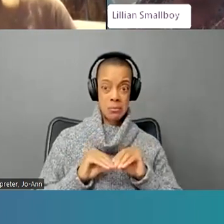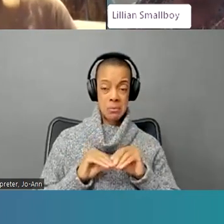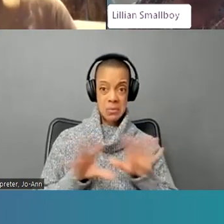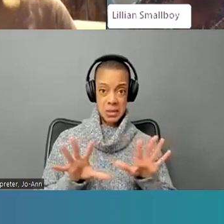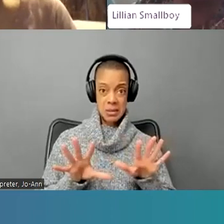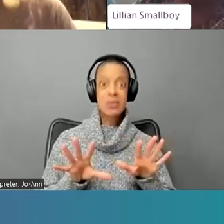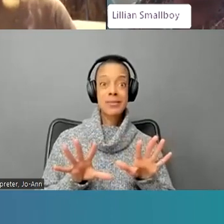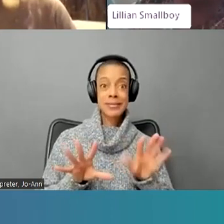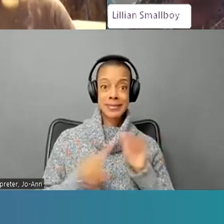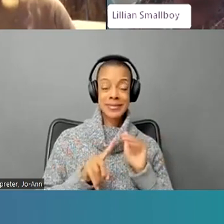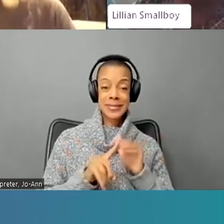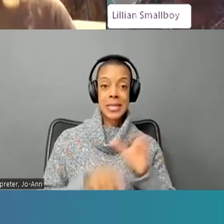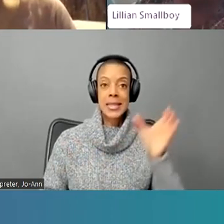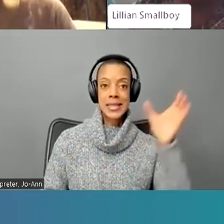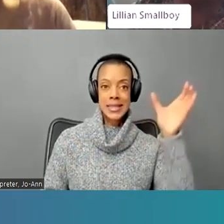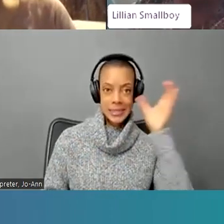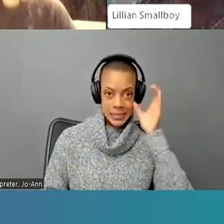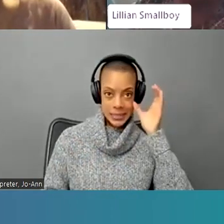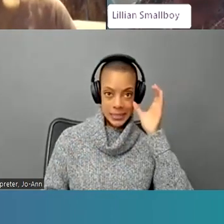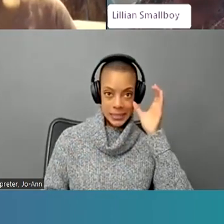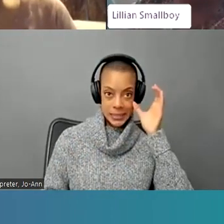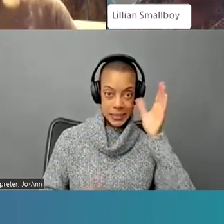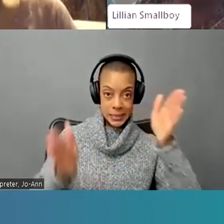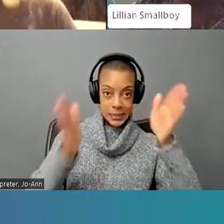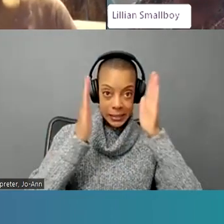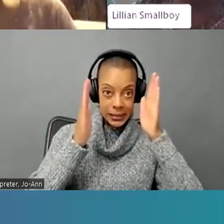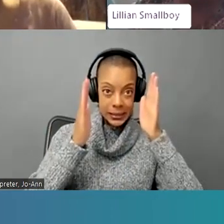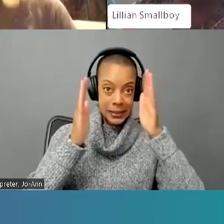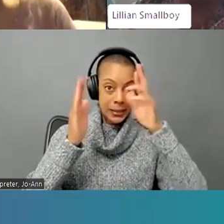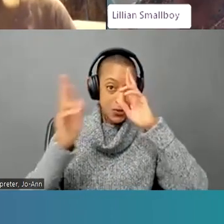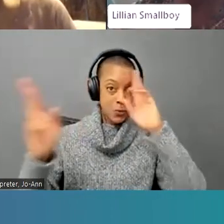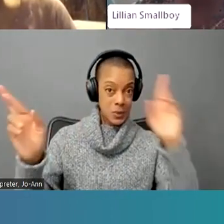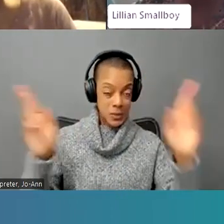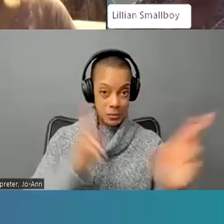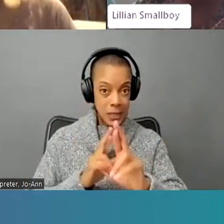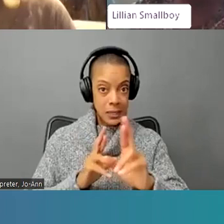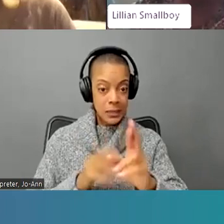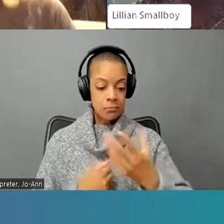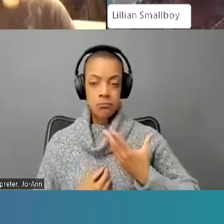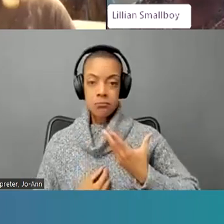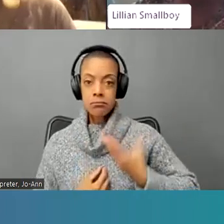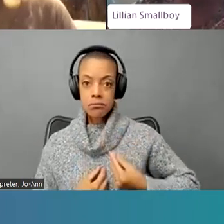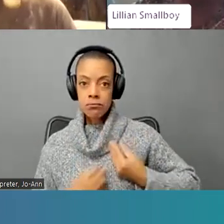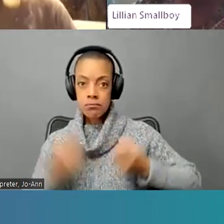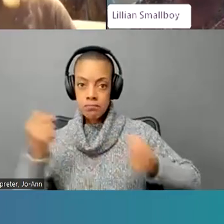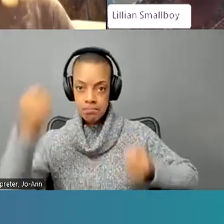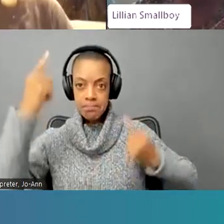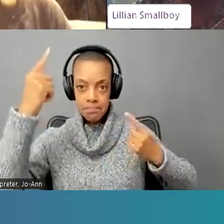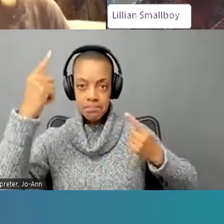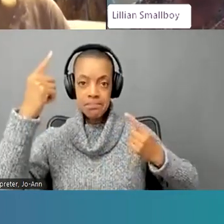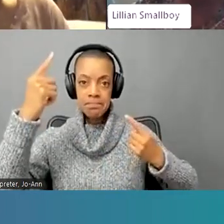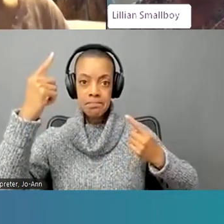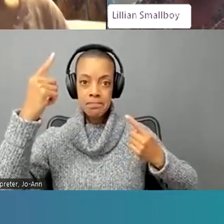listening, respecting, and compassion to create relationship before you go